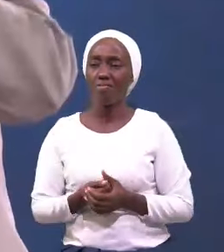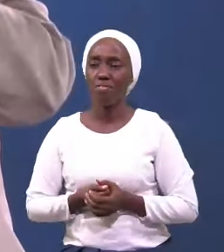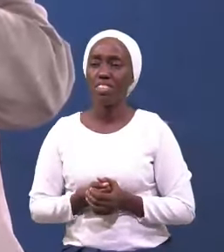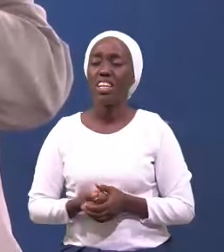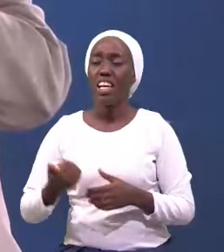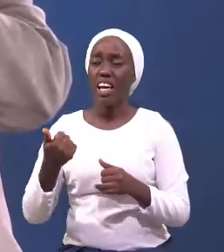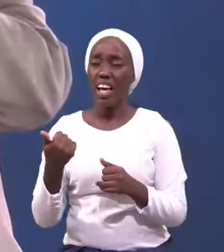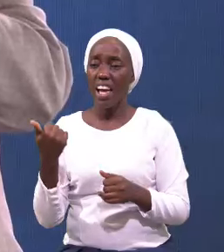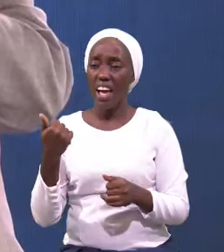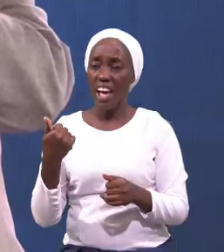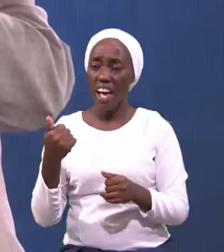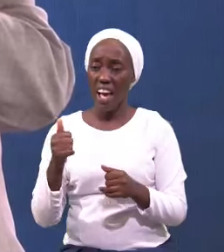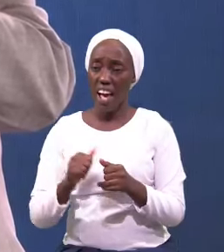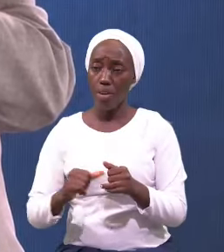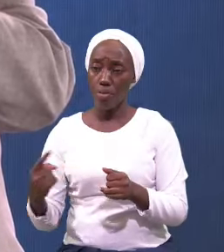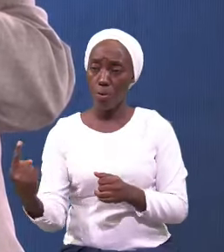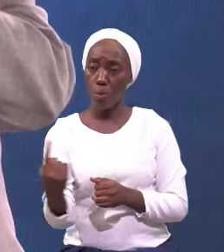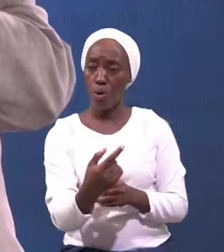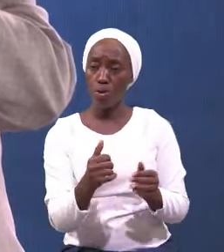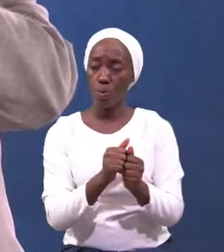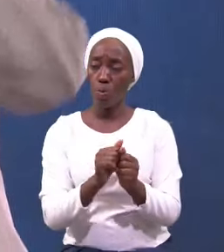Everyone without exception.